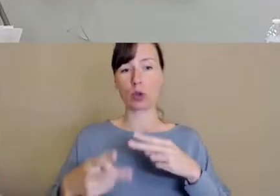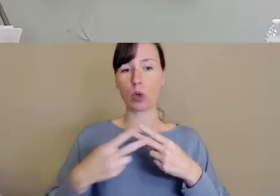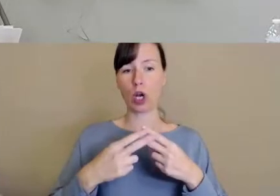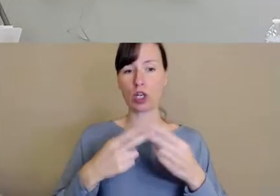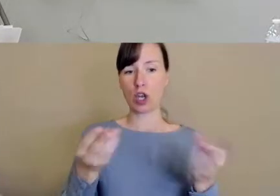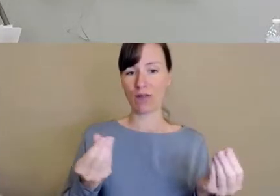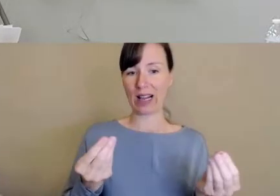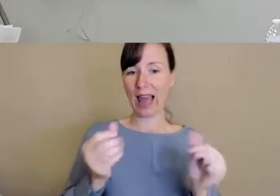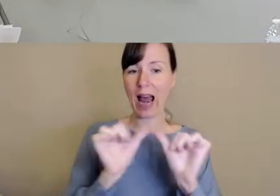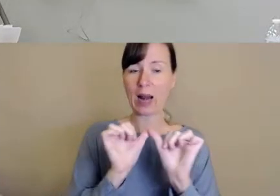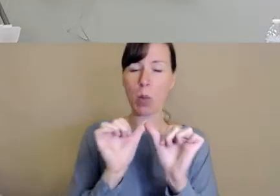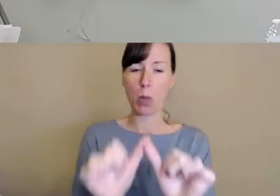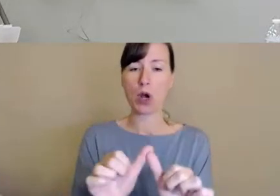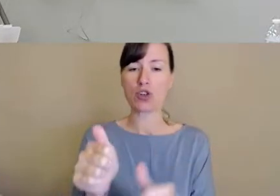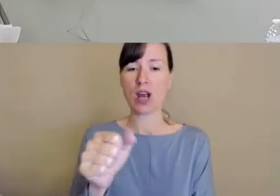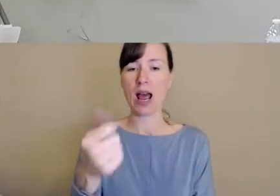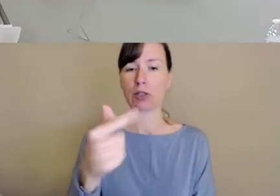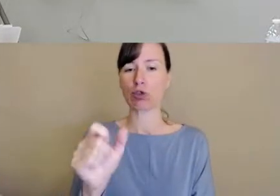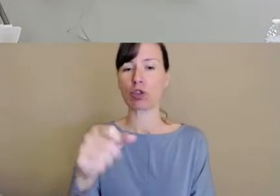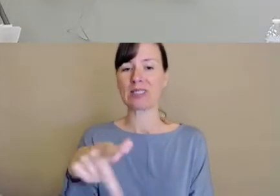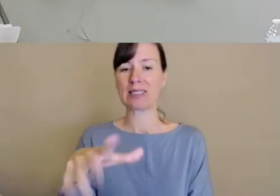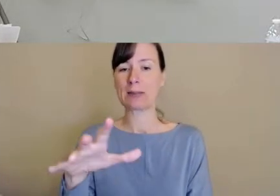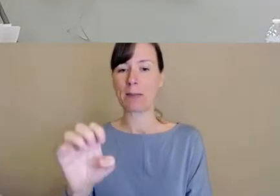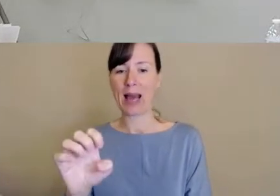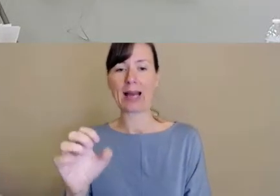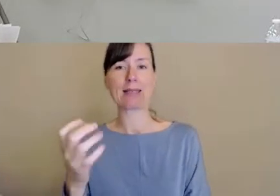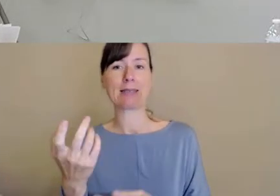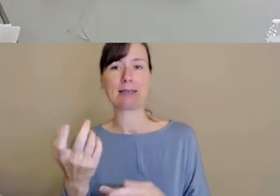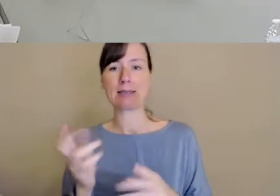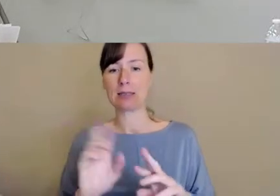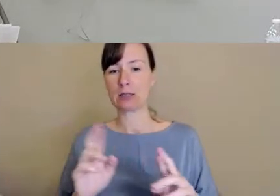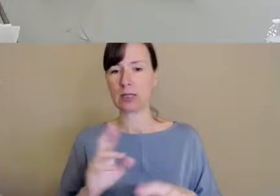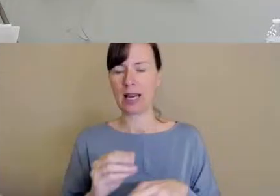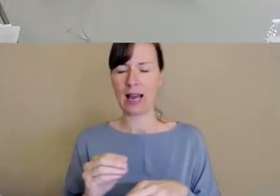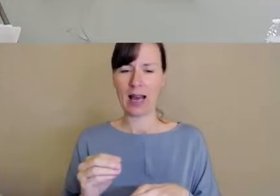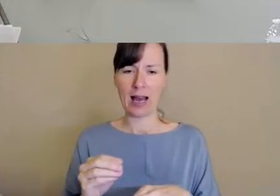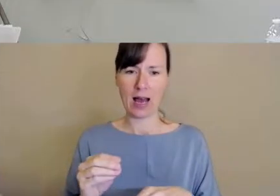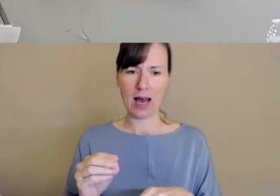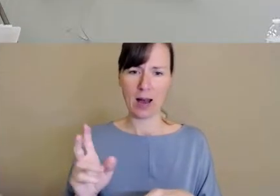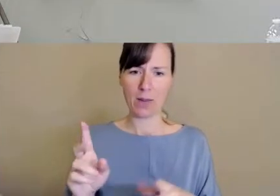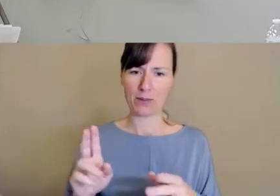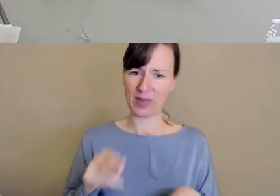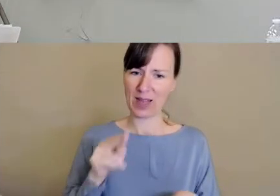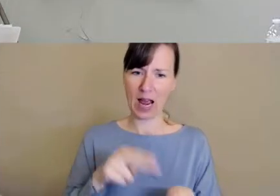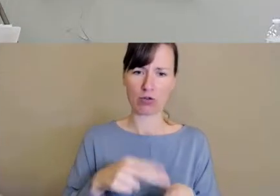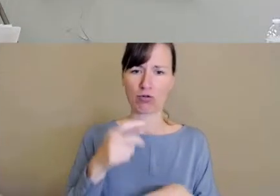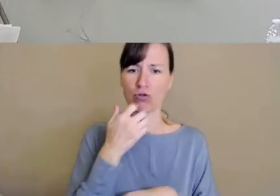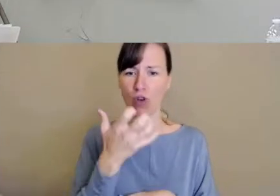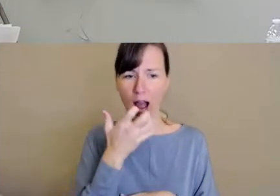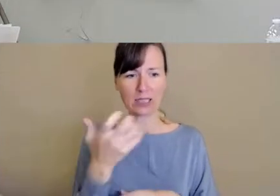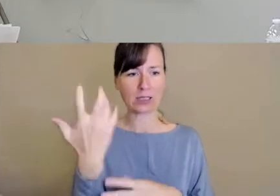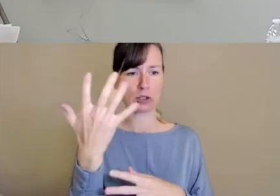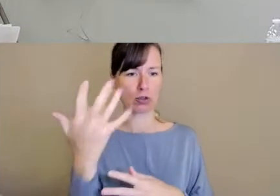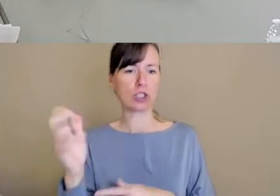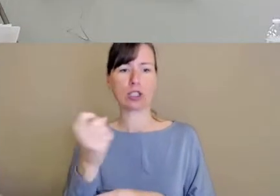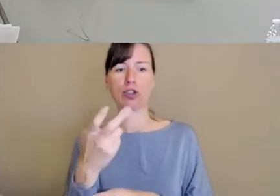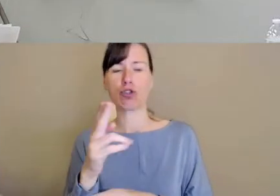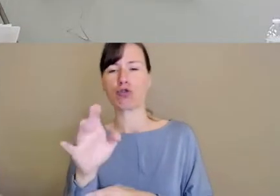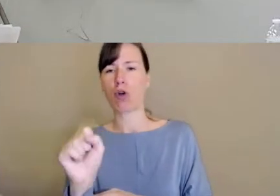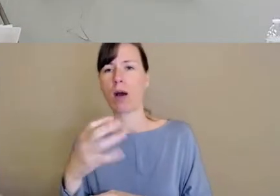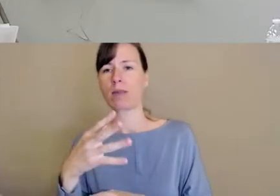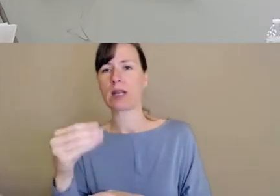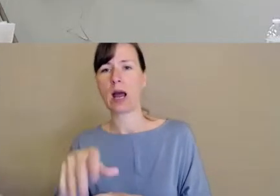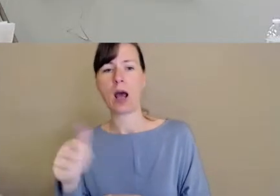those such as simple bridges, benches, and a natural surface trail, incidental to its primary purpose as an